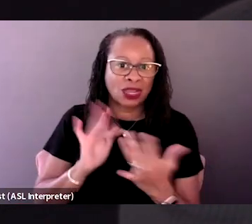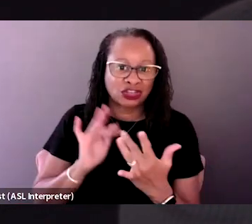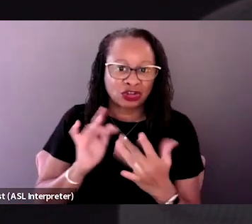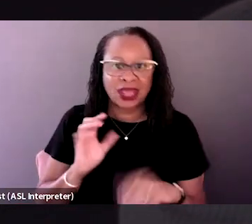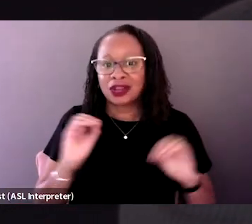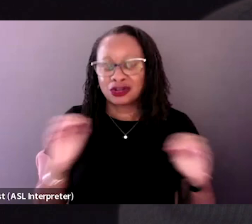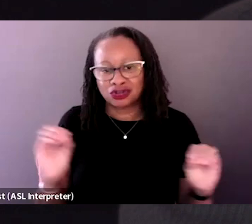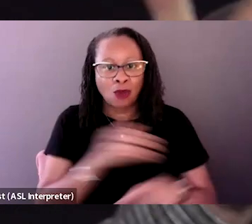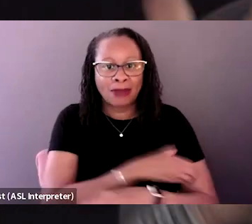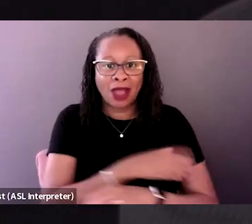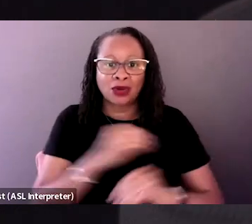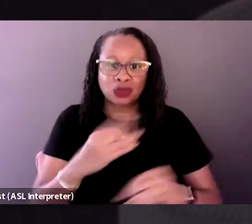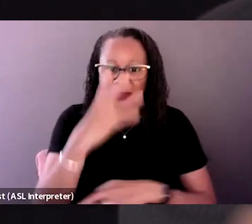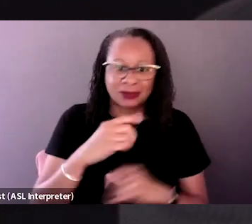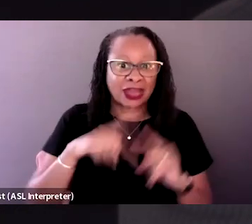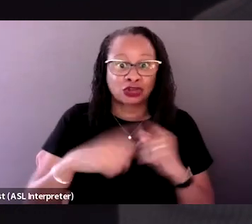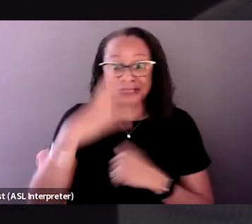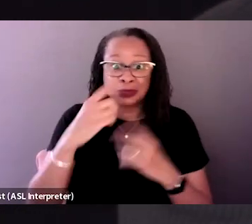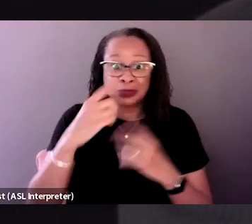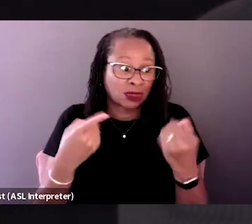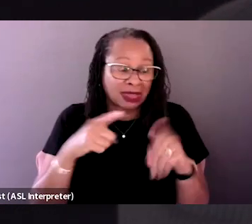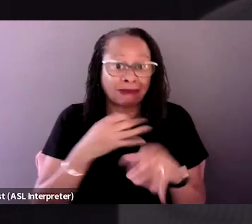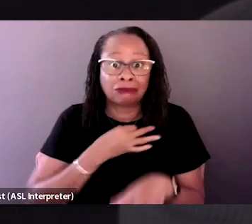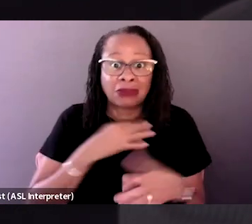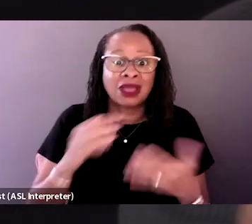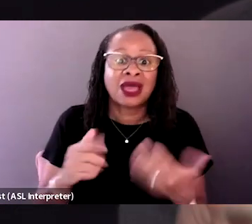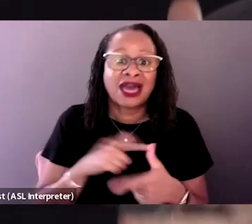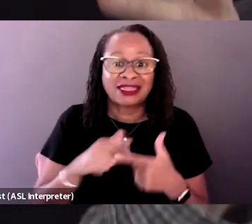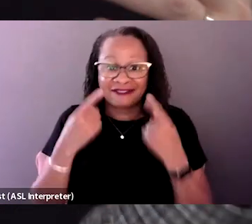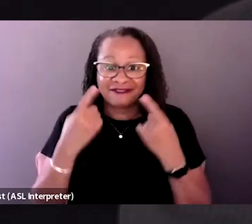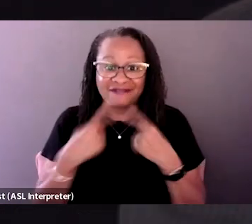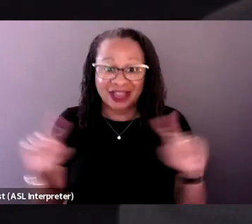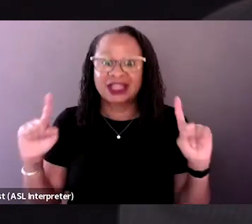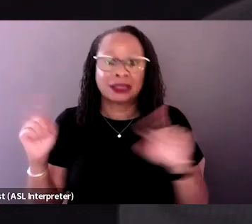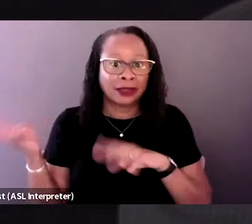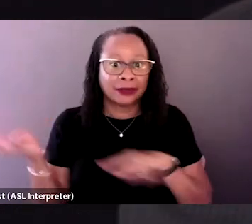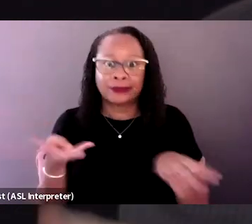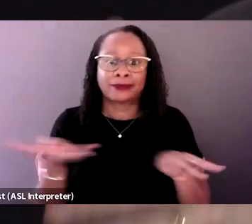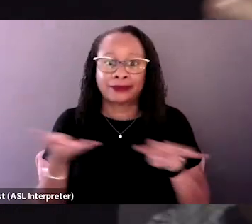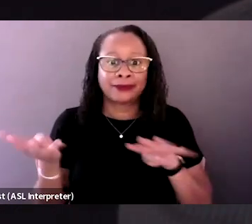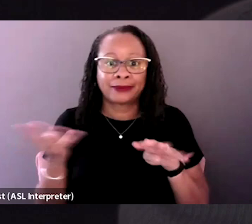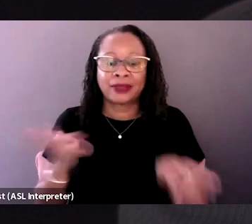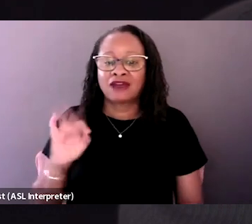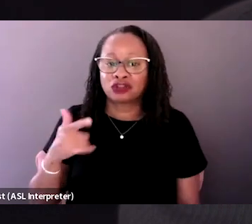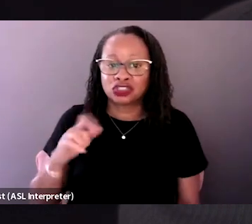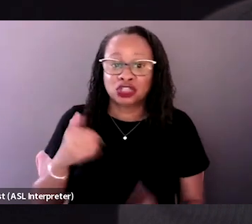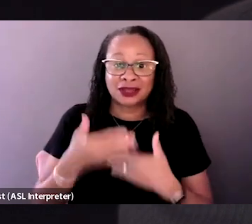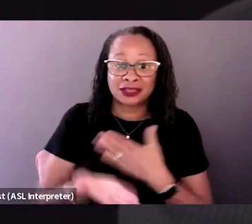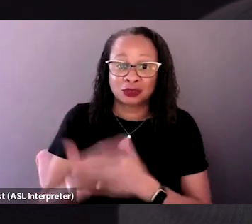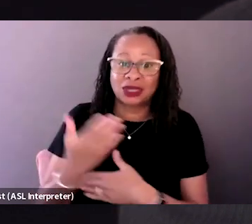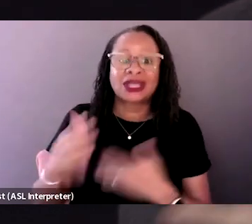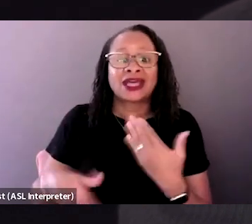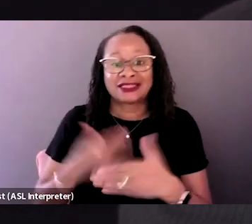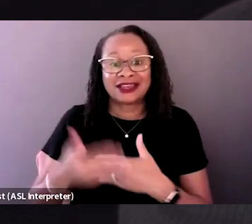out, and I couldn't sleep. I was losing my mind, wondering what would happen. And then finally the footage would start coming in again in the next morning or the